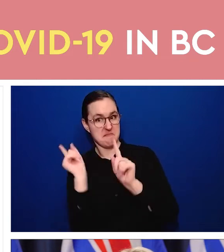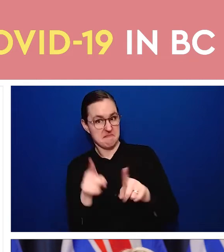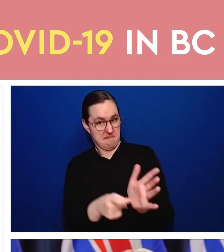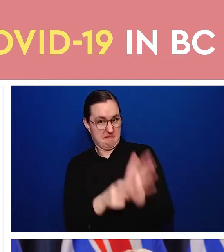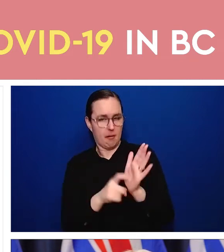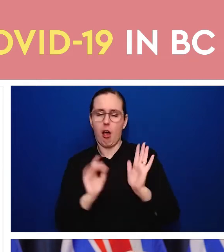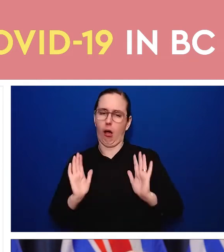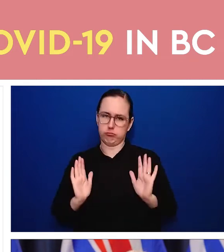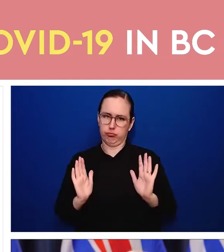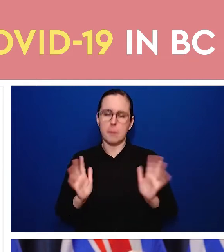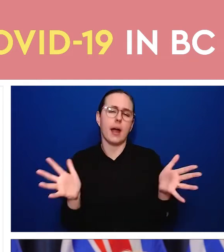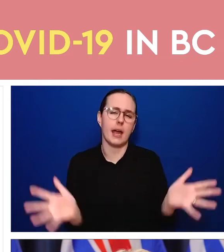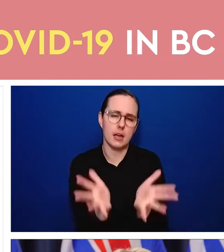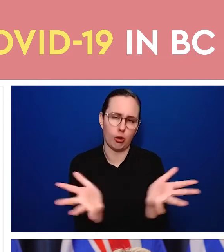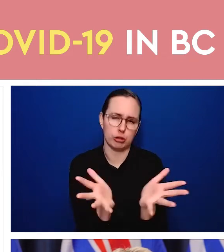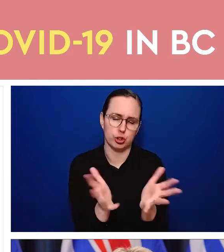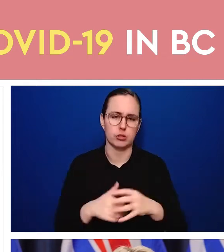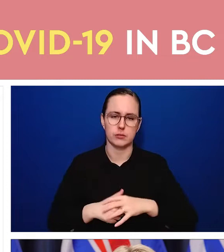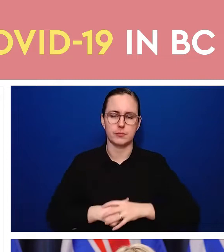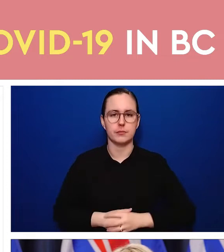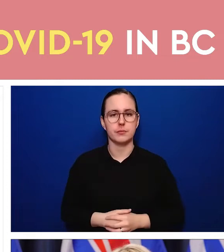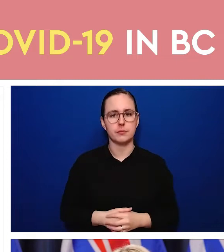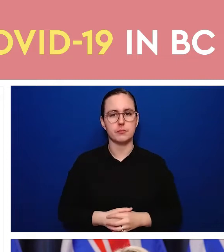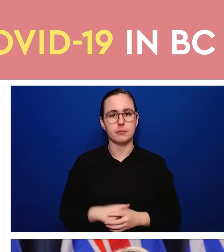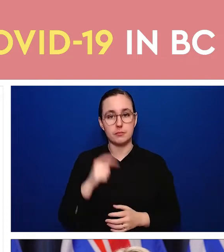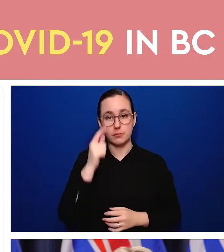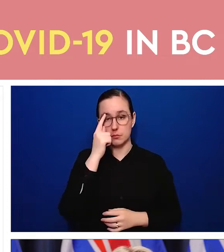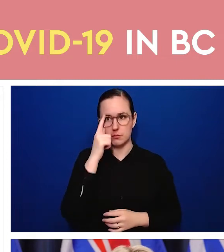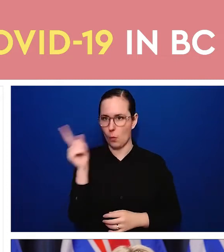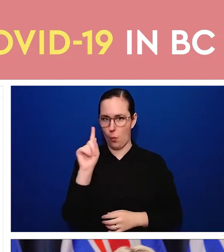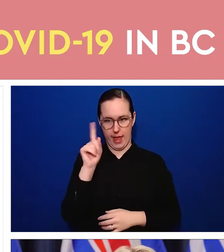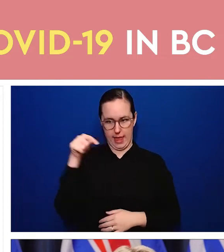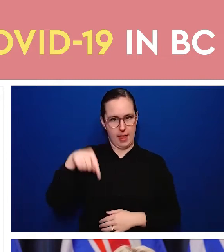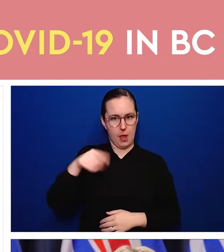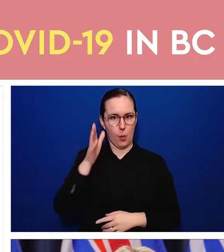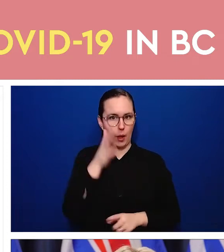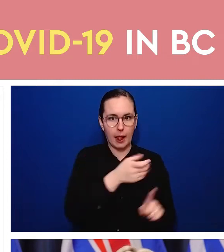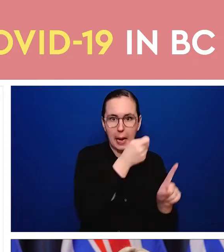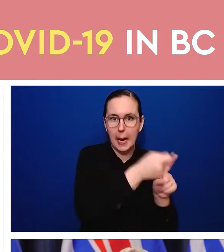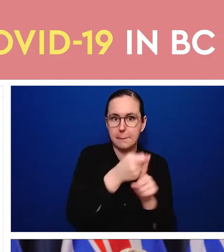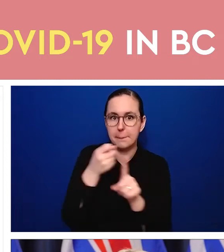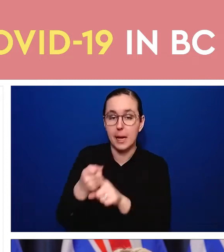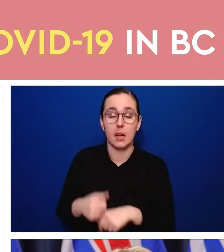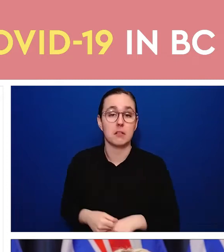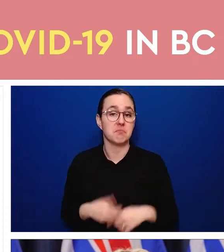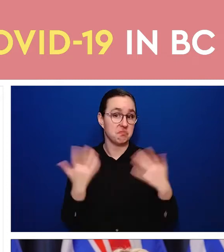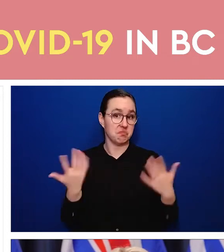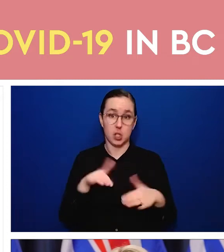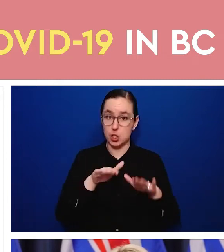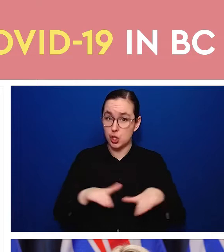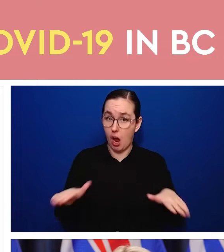The other important sectors that this affects, of course, are childcare and early childhood education and our K-12 sector. So